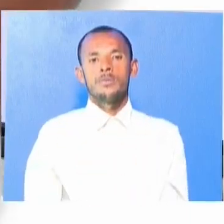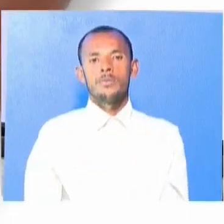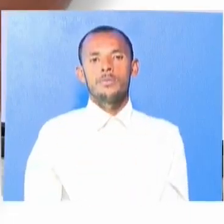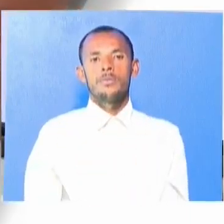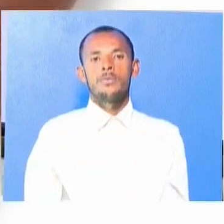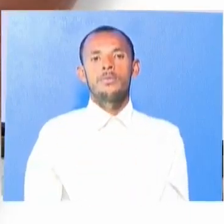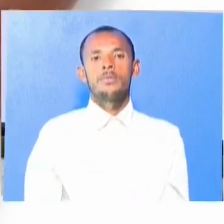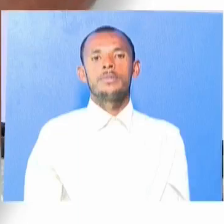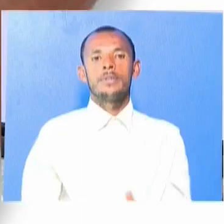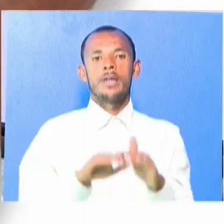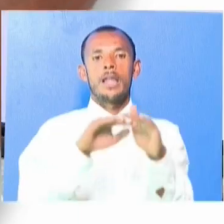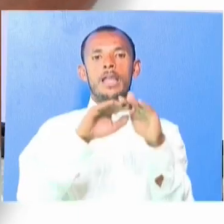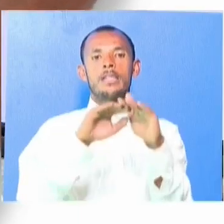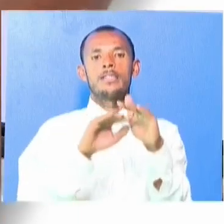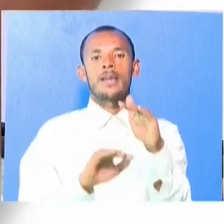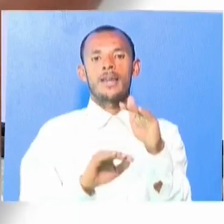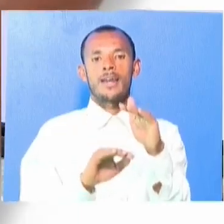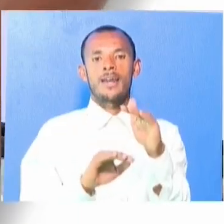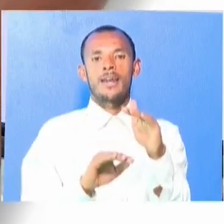less than,